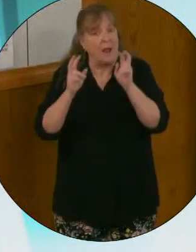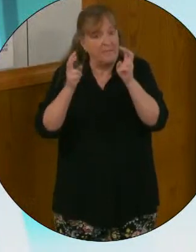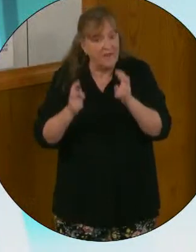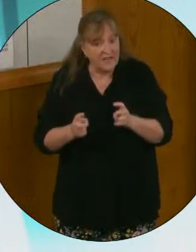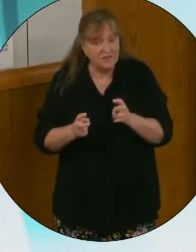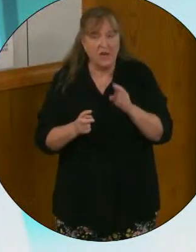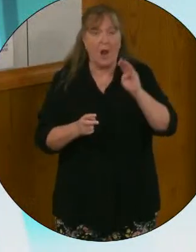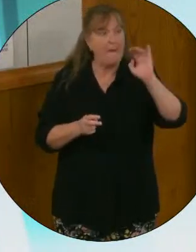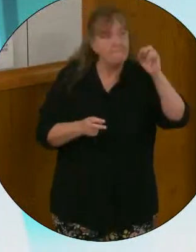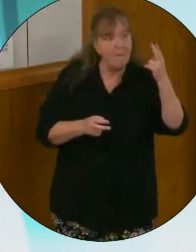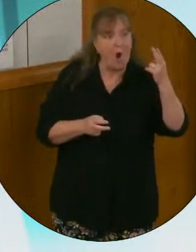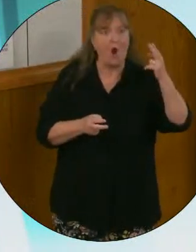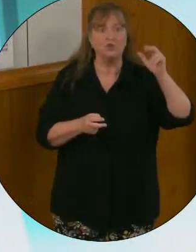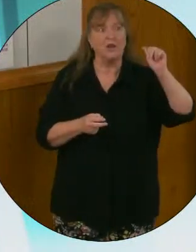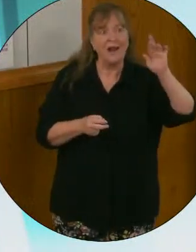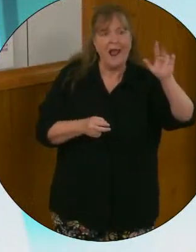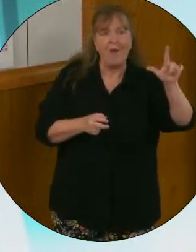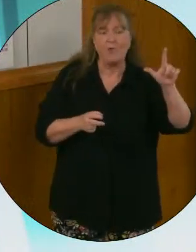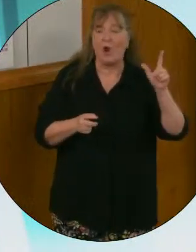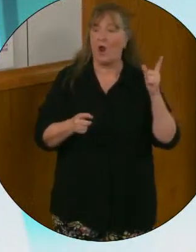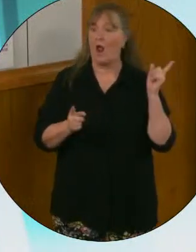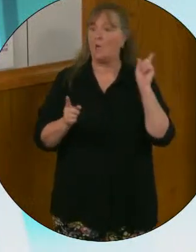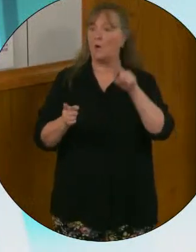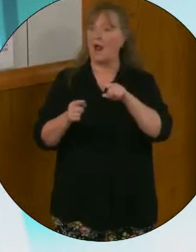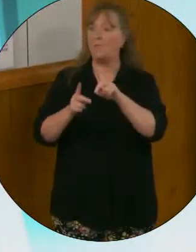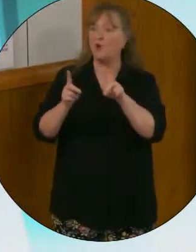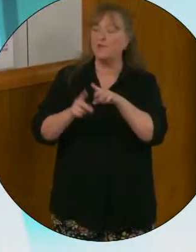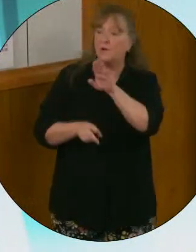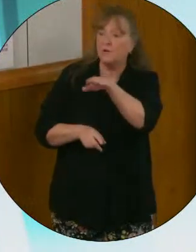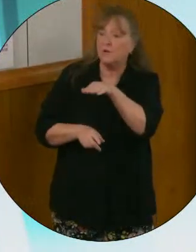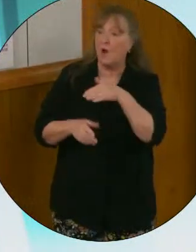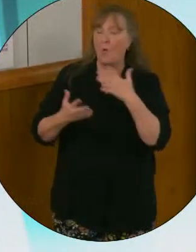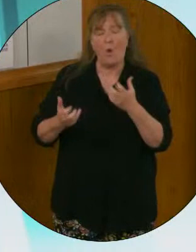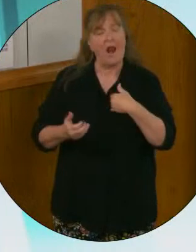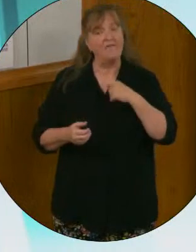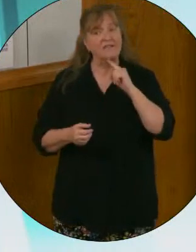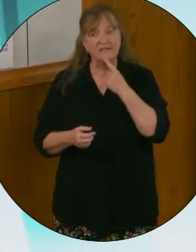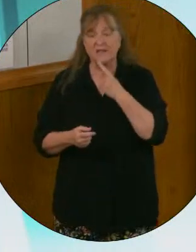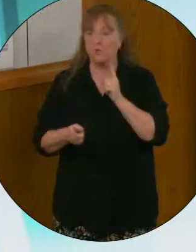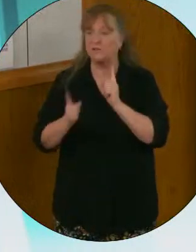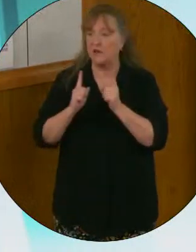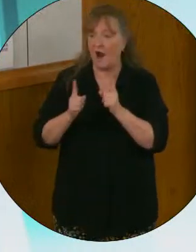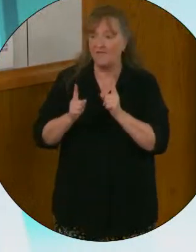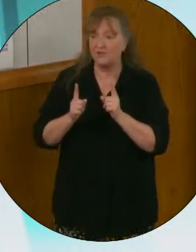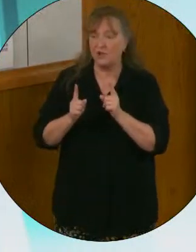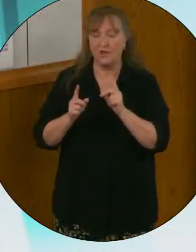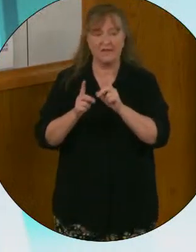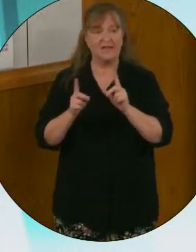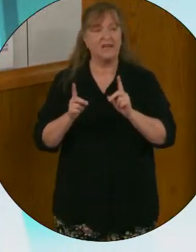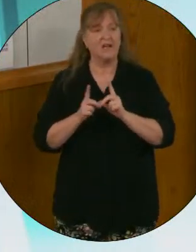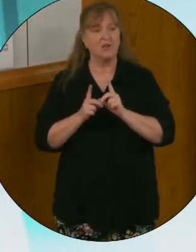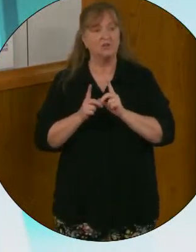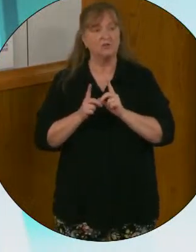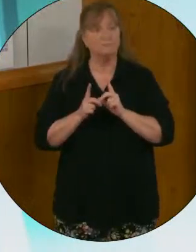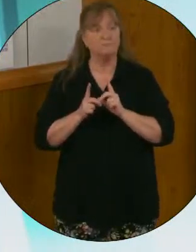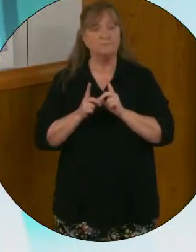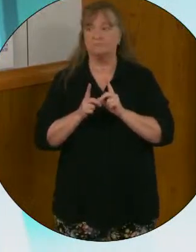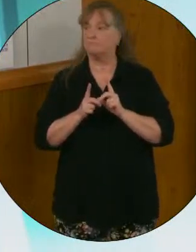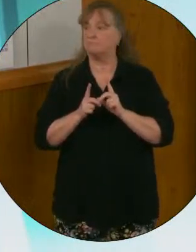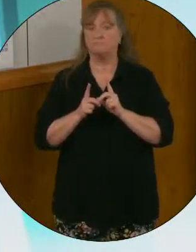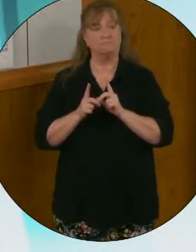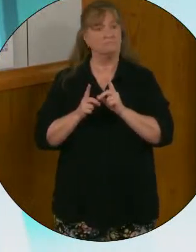in March and April, and we came to the district and asked to have a serious conversation. The district was completely